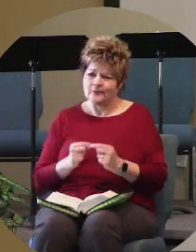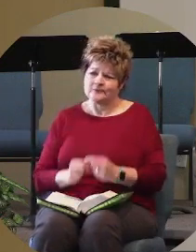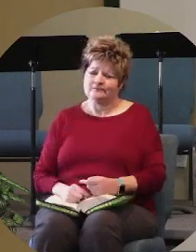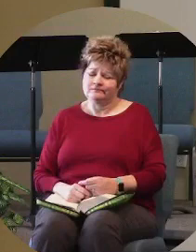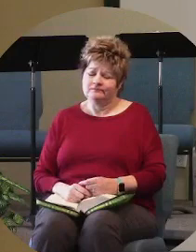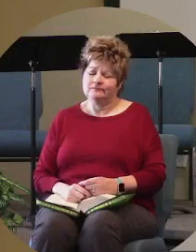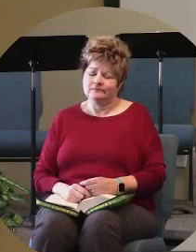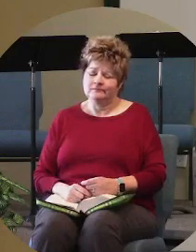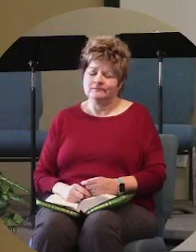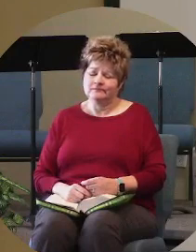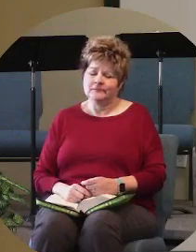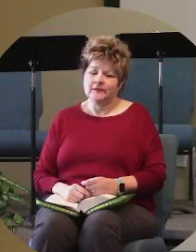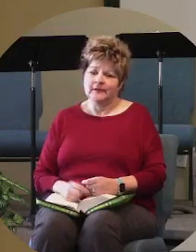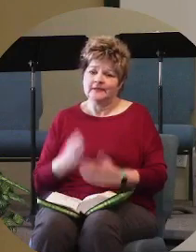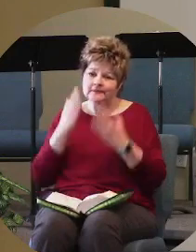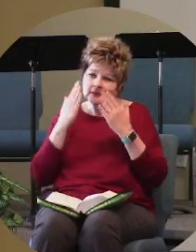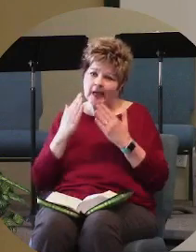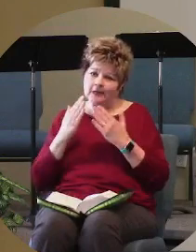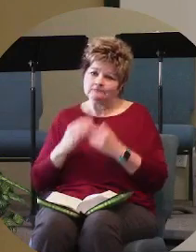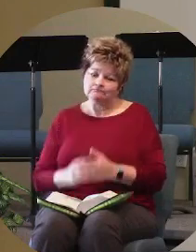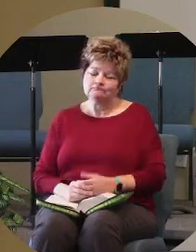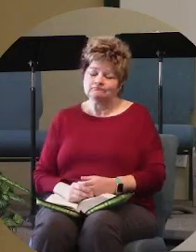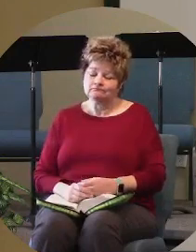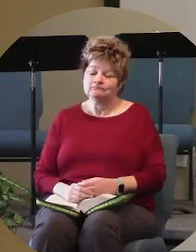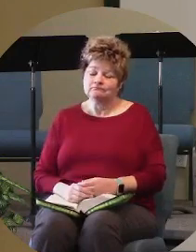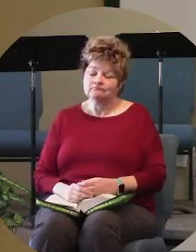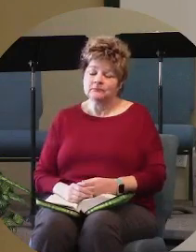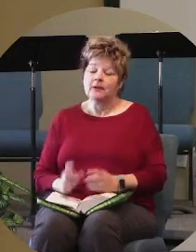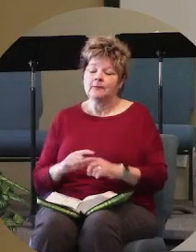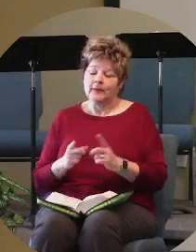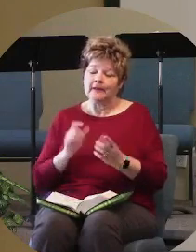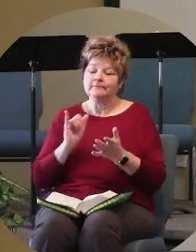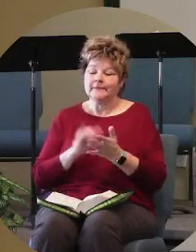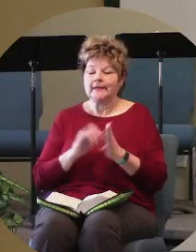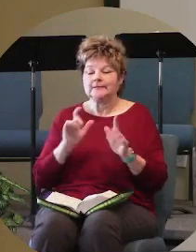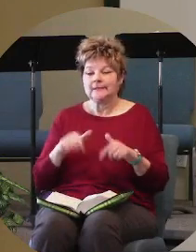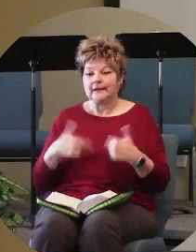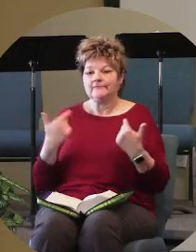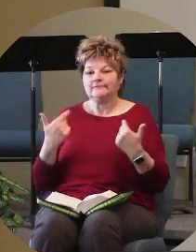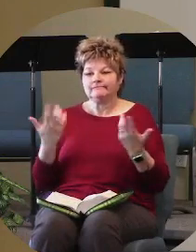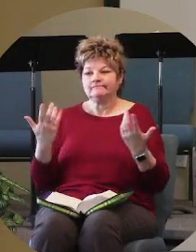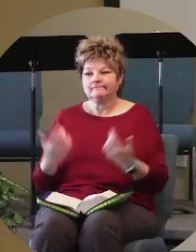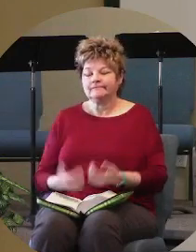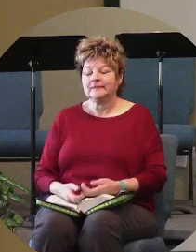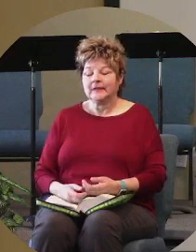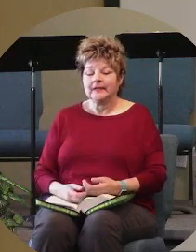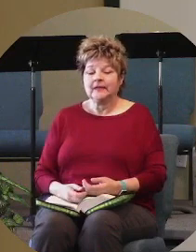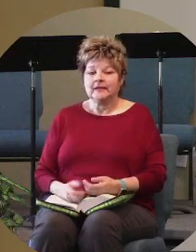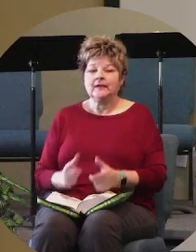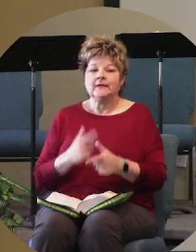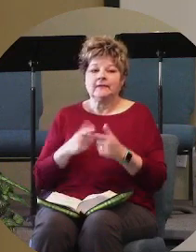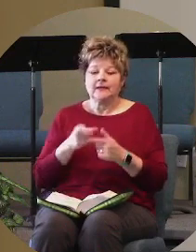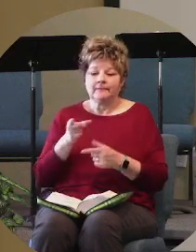And it's sad. But that is life. And then Paul